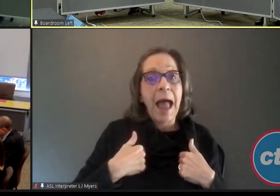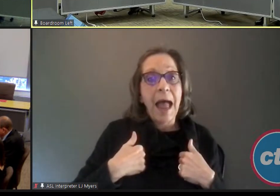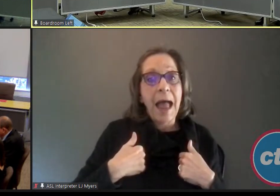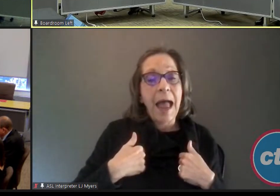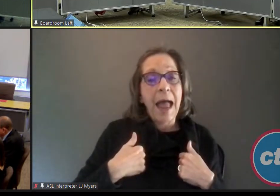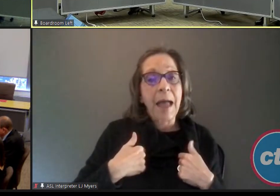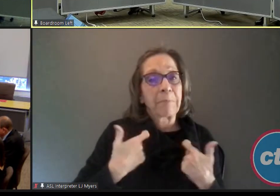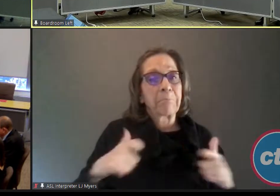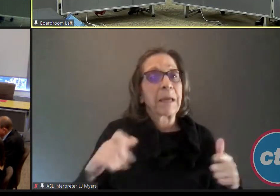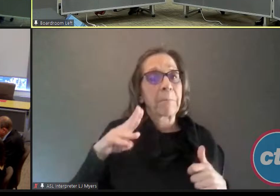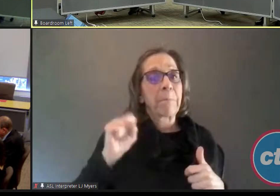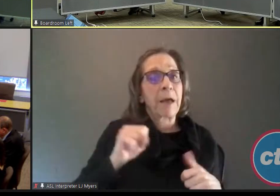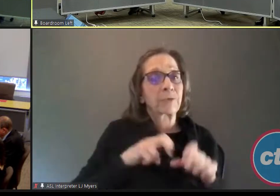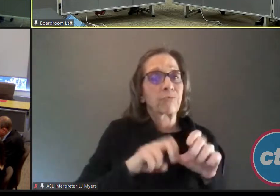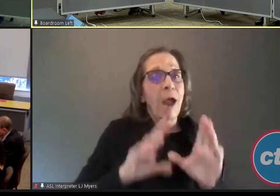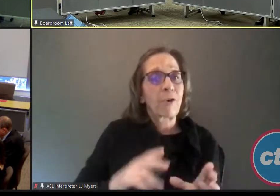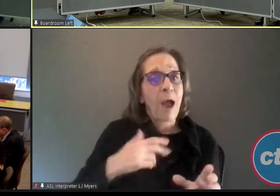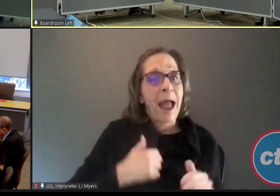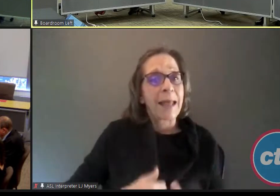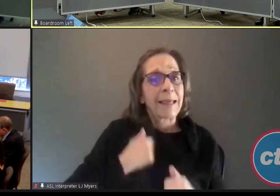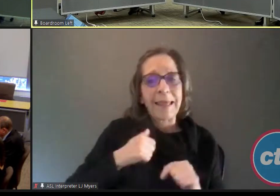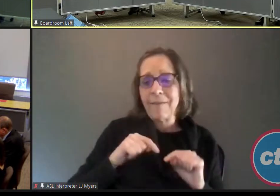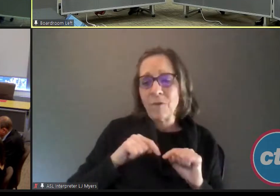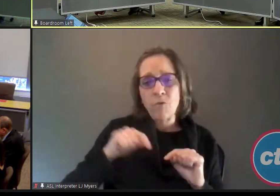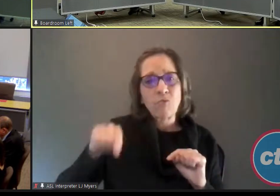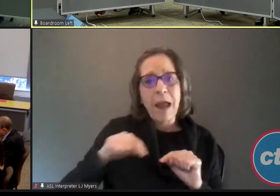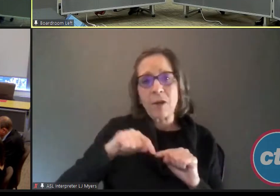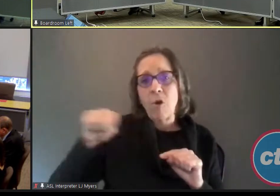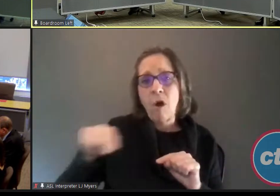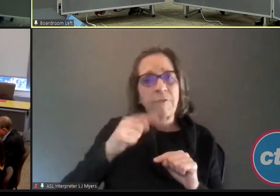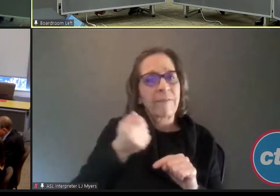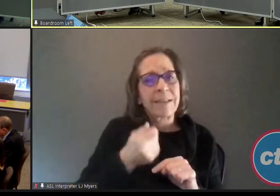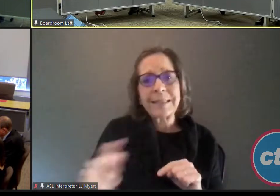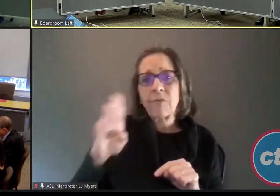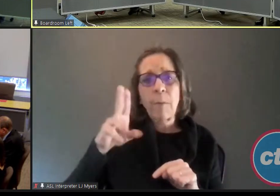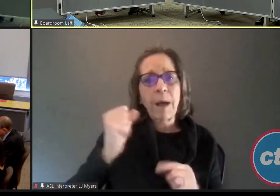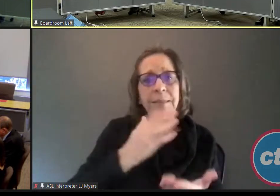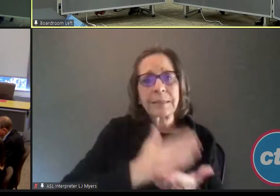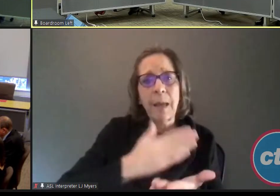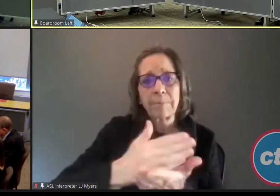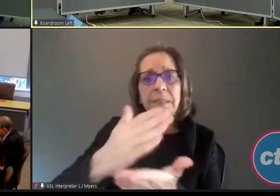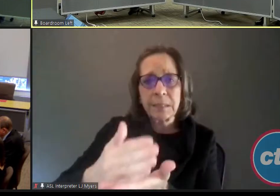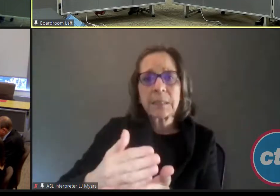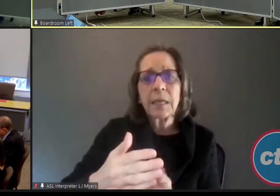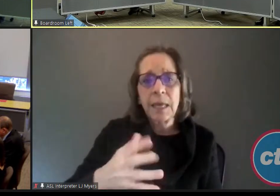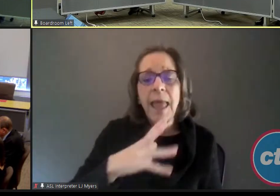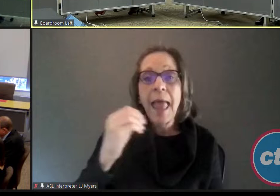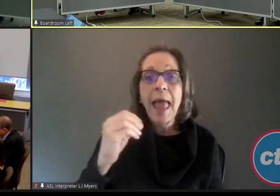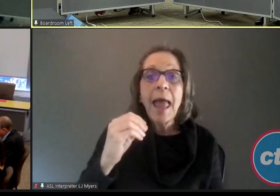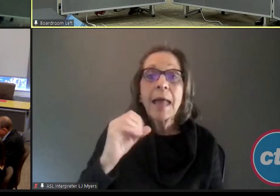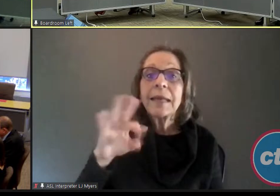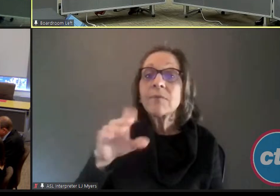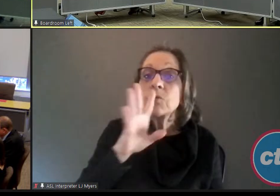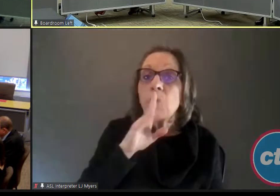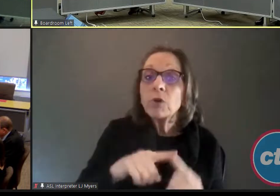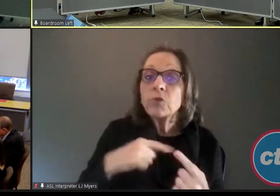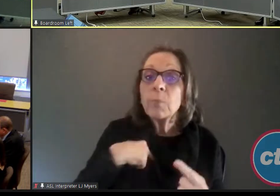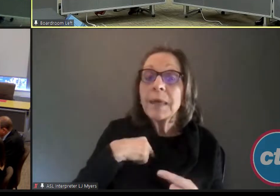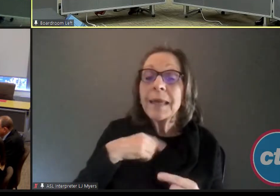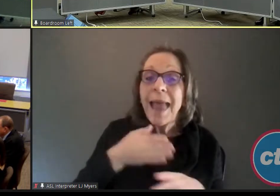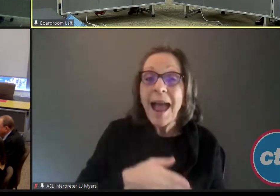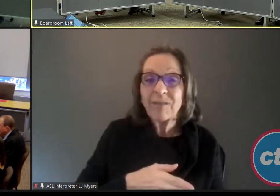live right off of several major bus stops. And if you talk to me after a